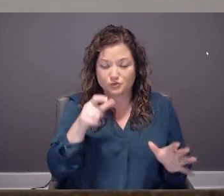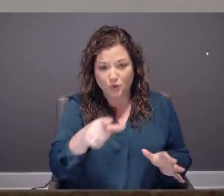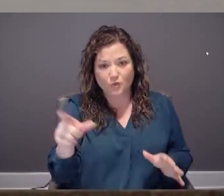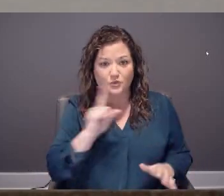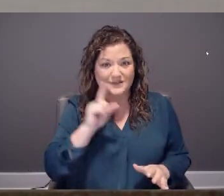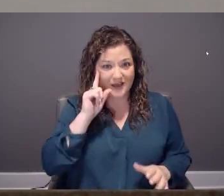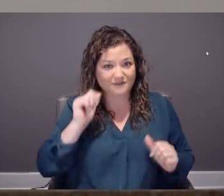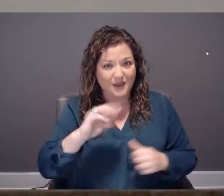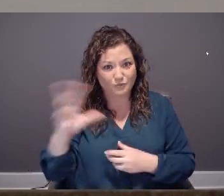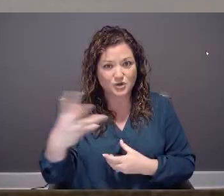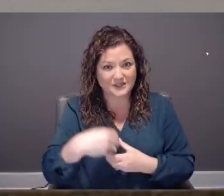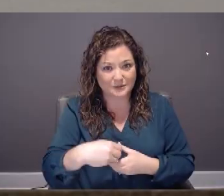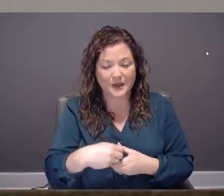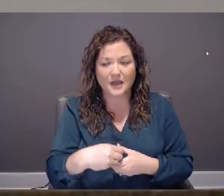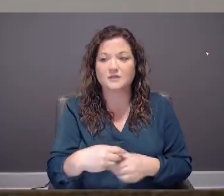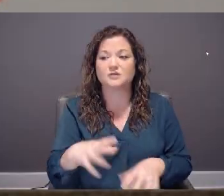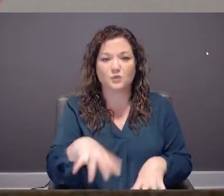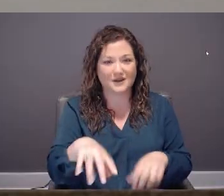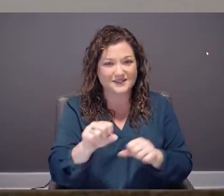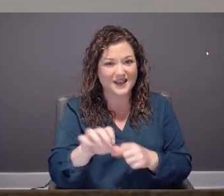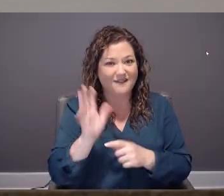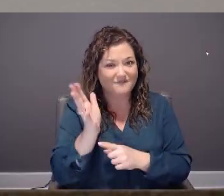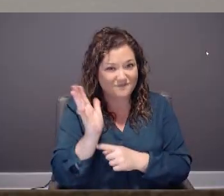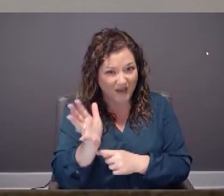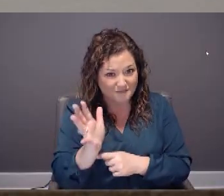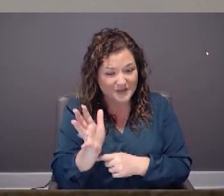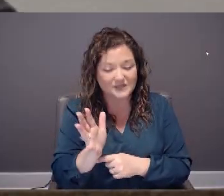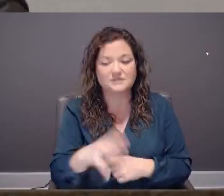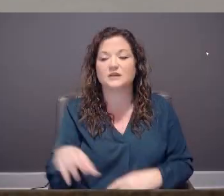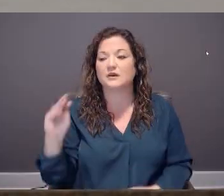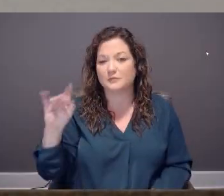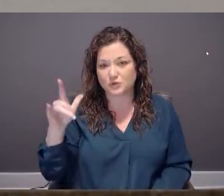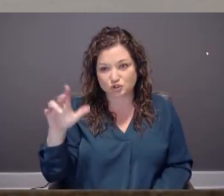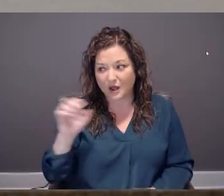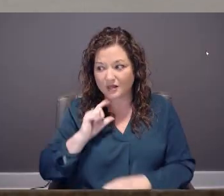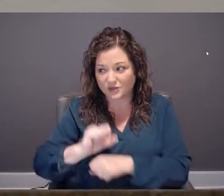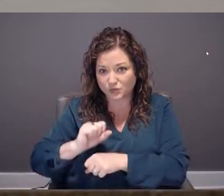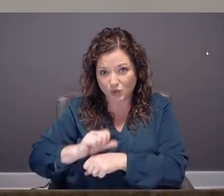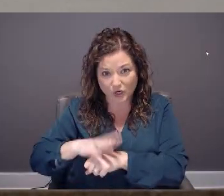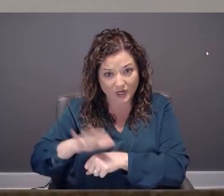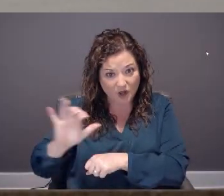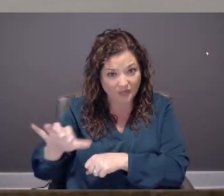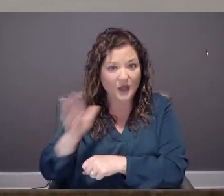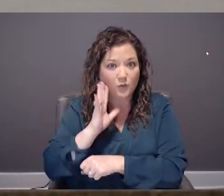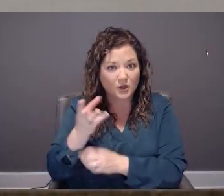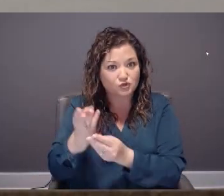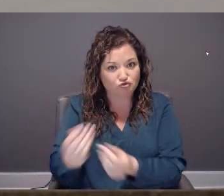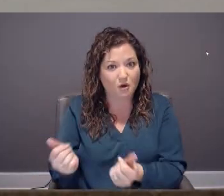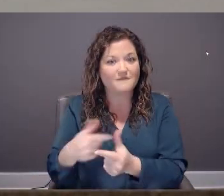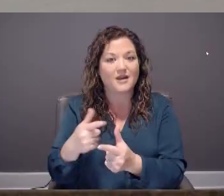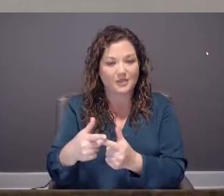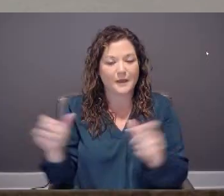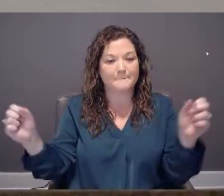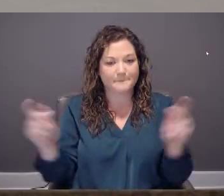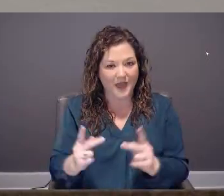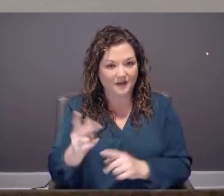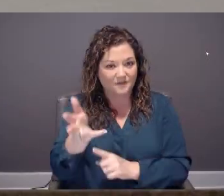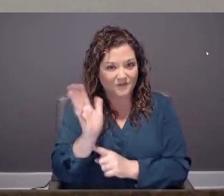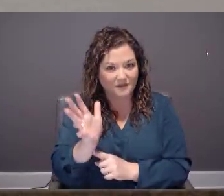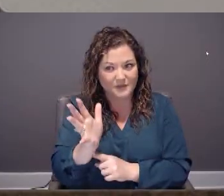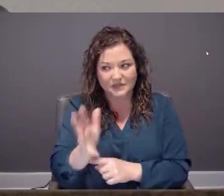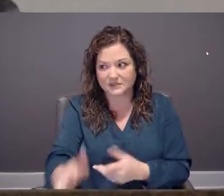with us. So let's take 5 minutes. Michelle's working on it, but we'll get it solved, and then we'll come back together. All right.